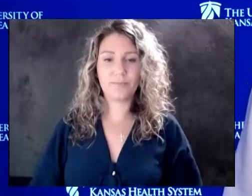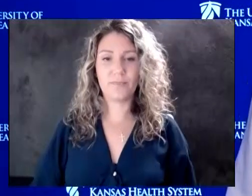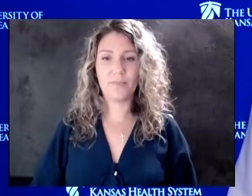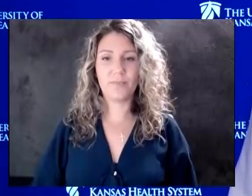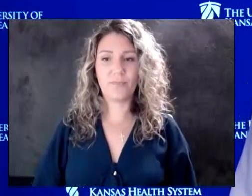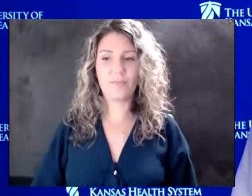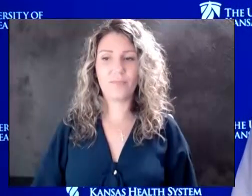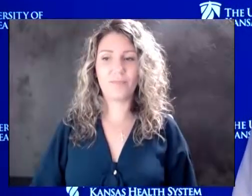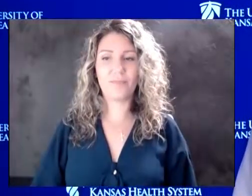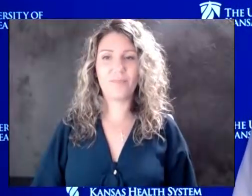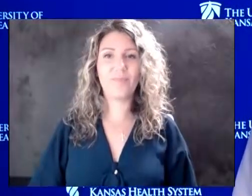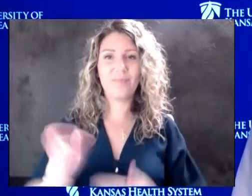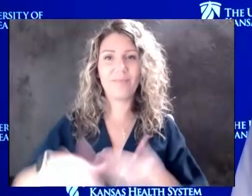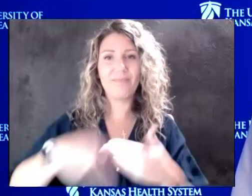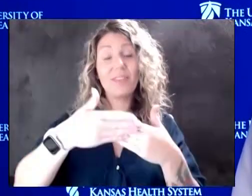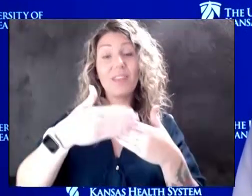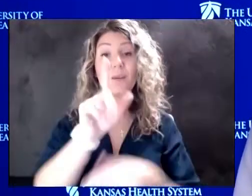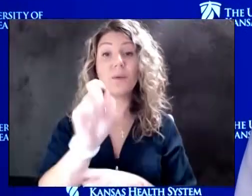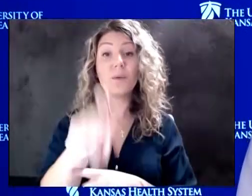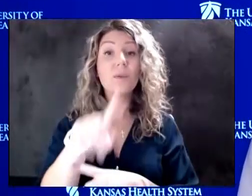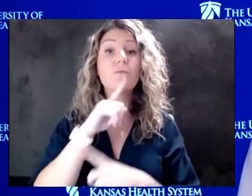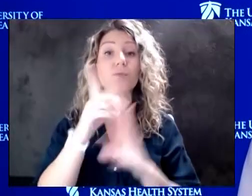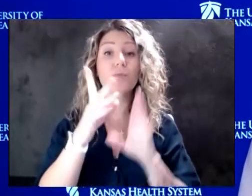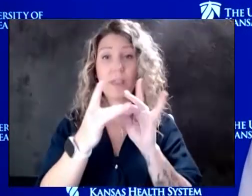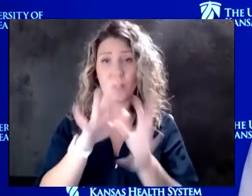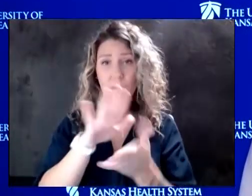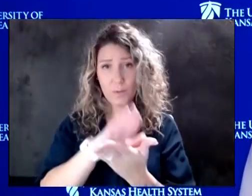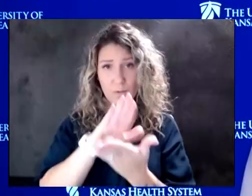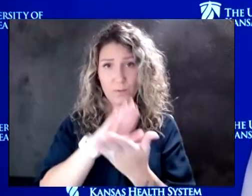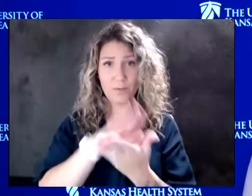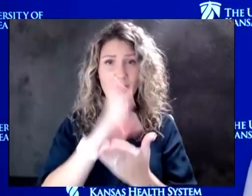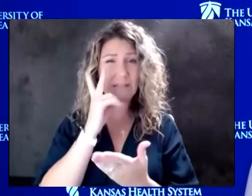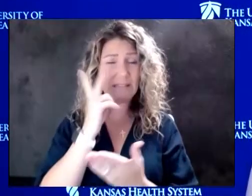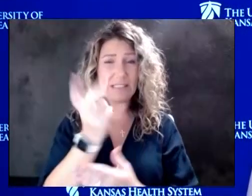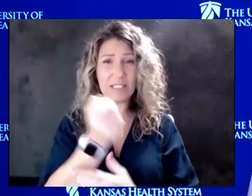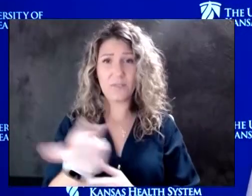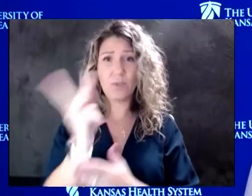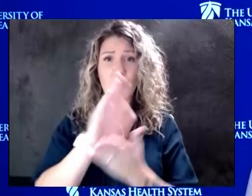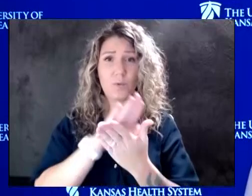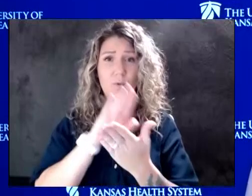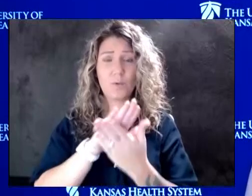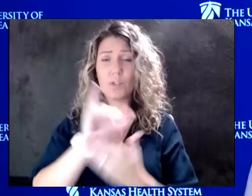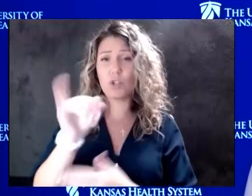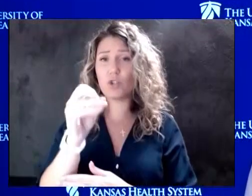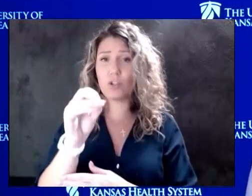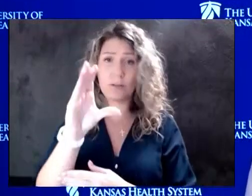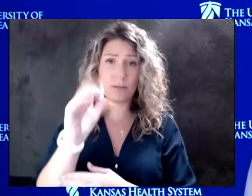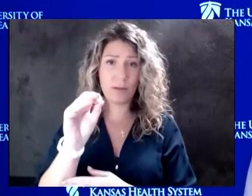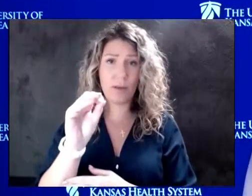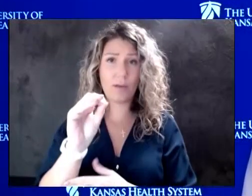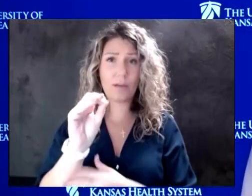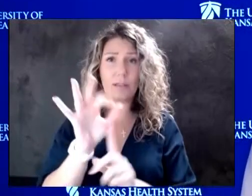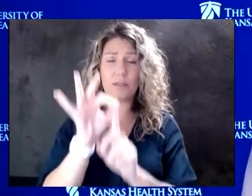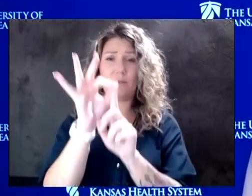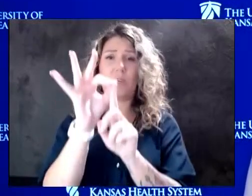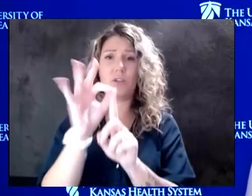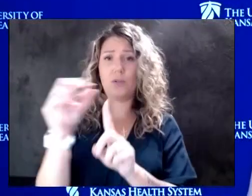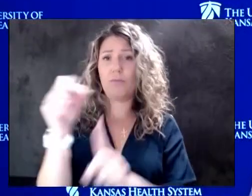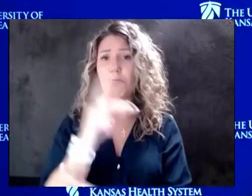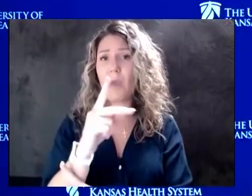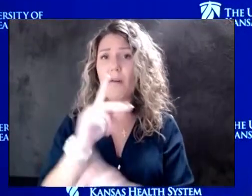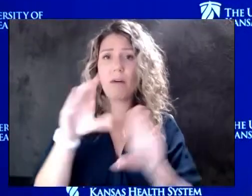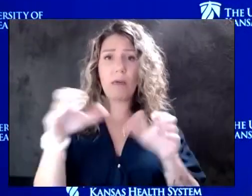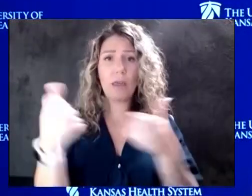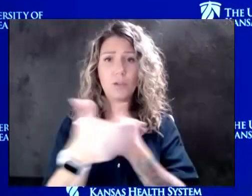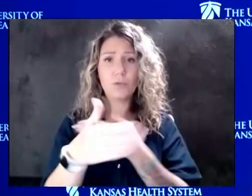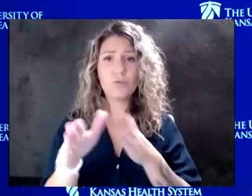And my next question was about schools. We've seen a couple of schools in Johnson County especially where they've been back in class for a